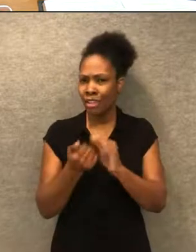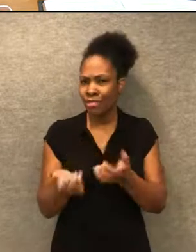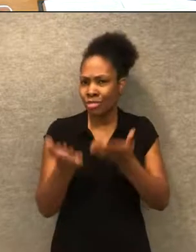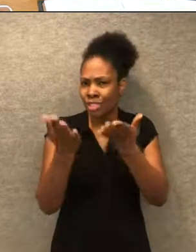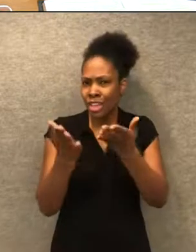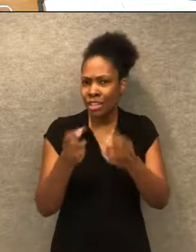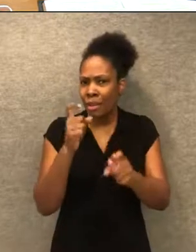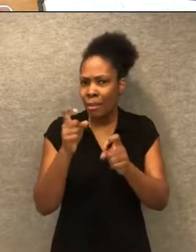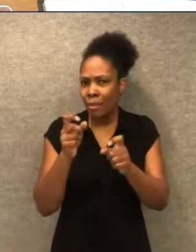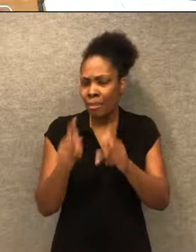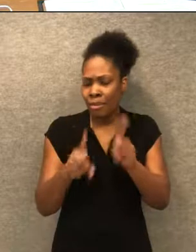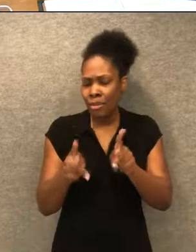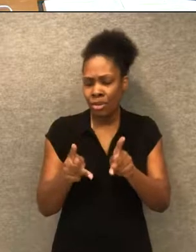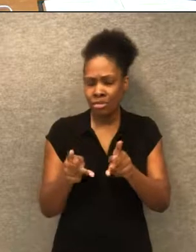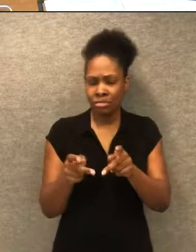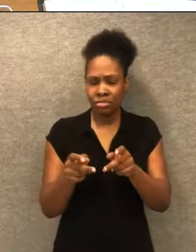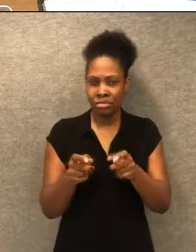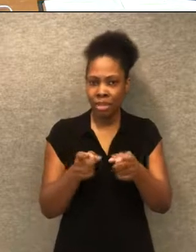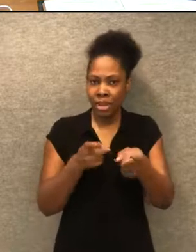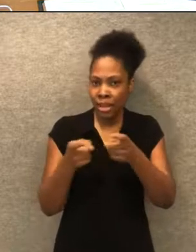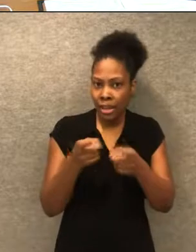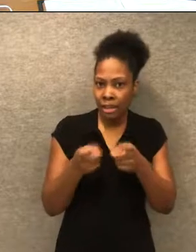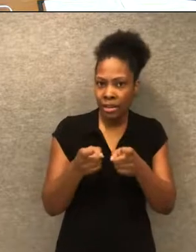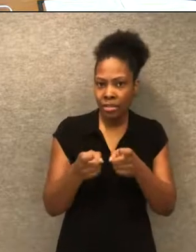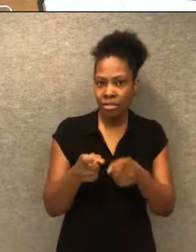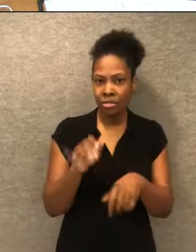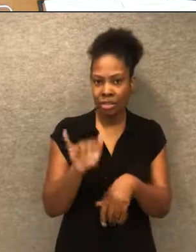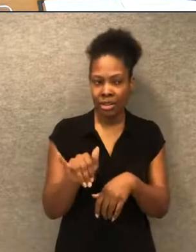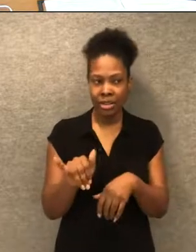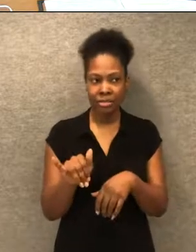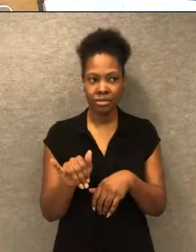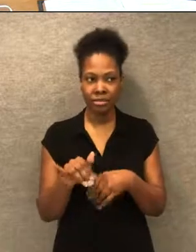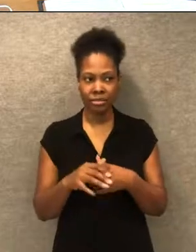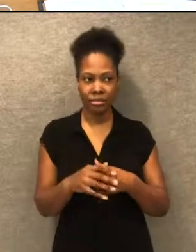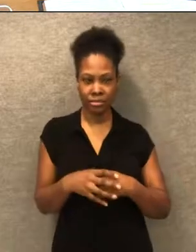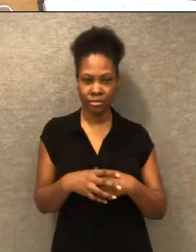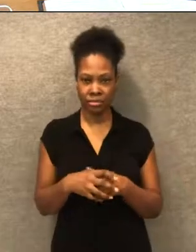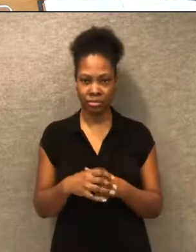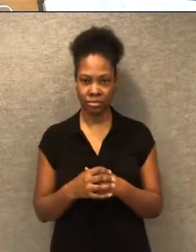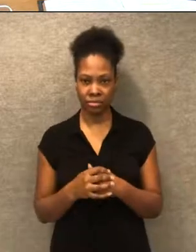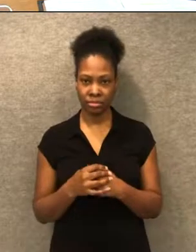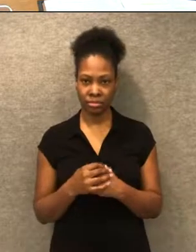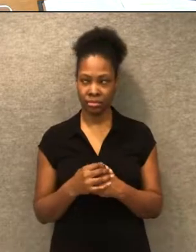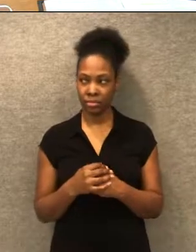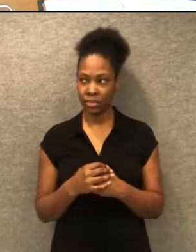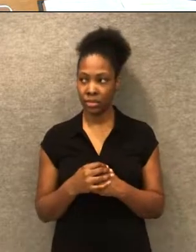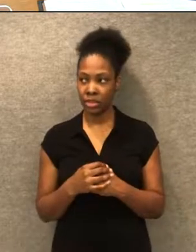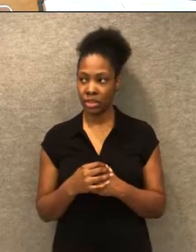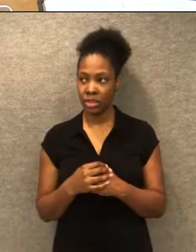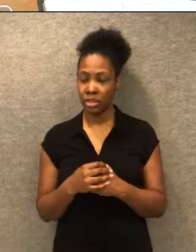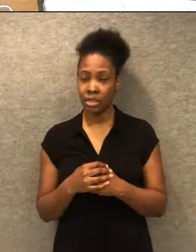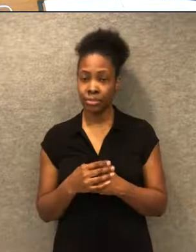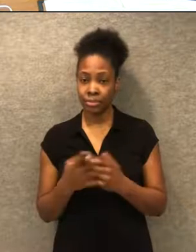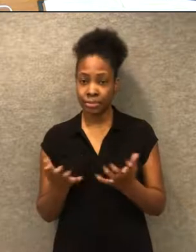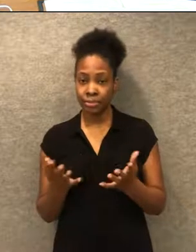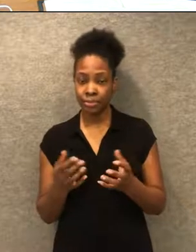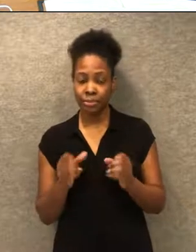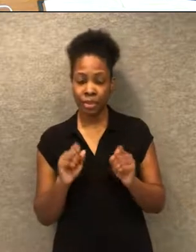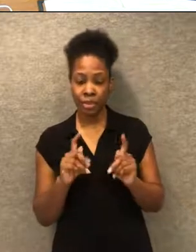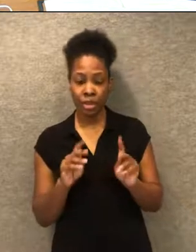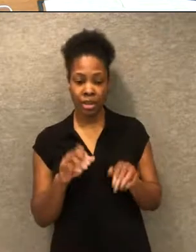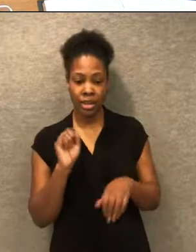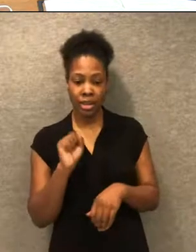when it comes to having it, or think they should have, you know, can. I think, you know,